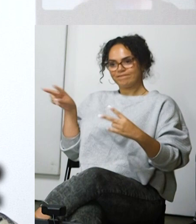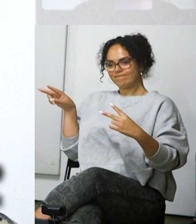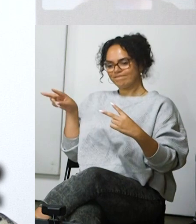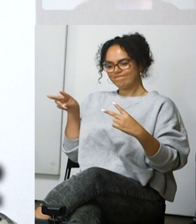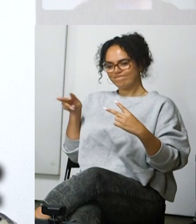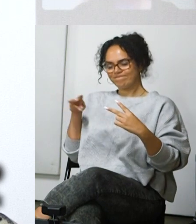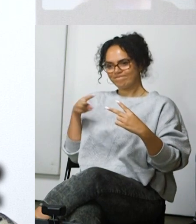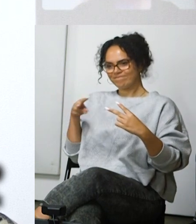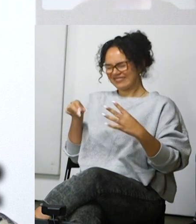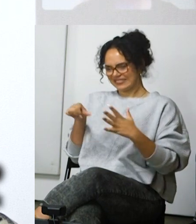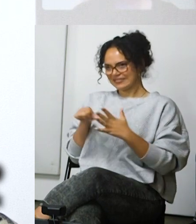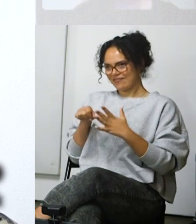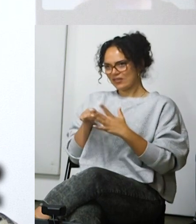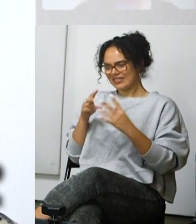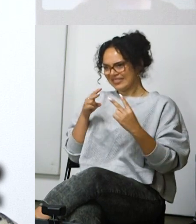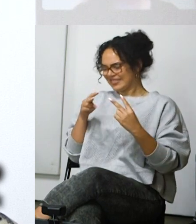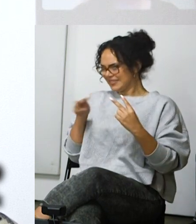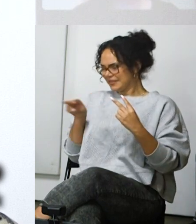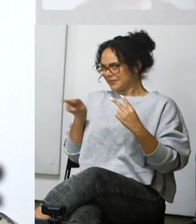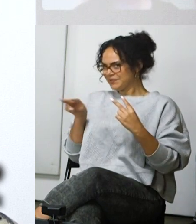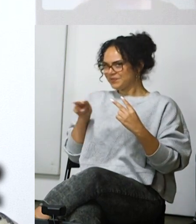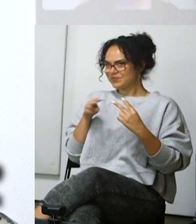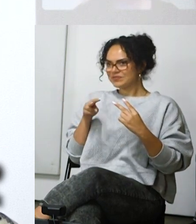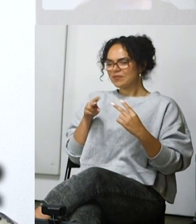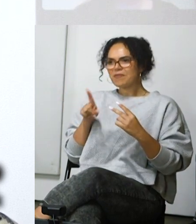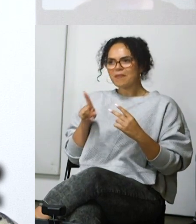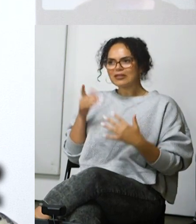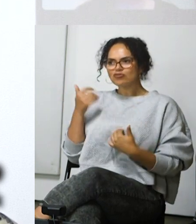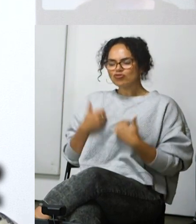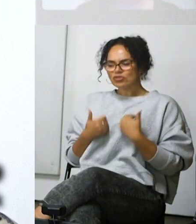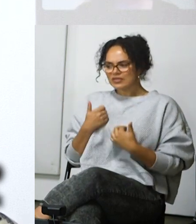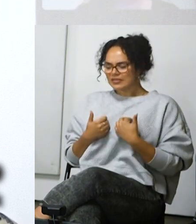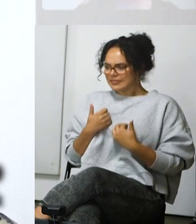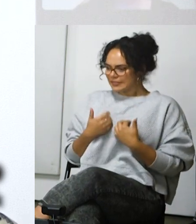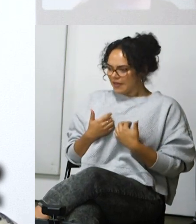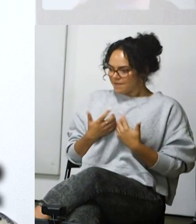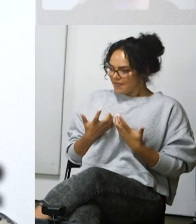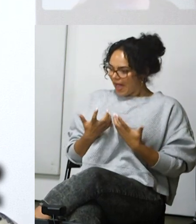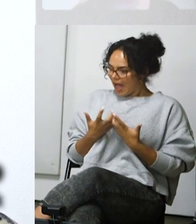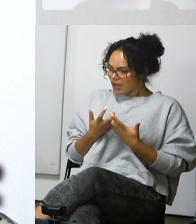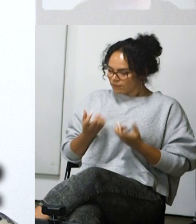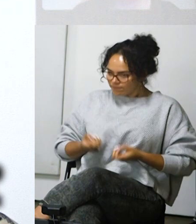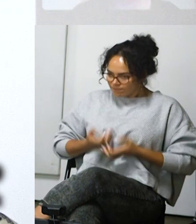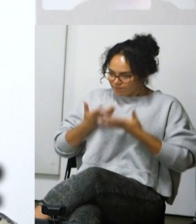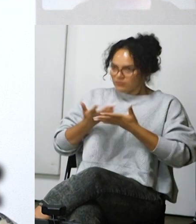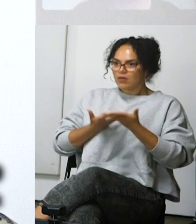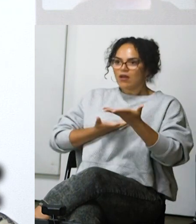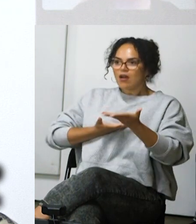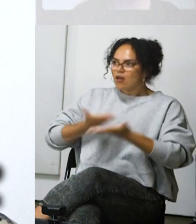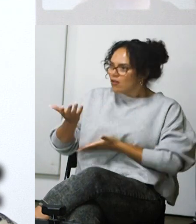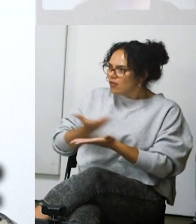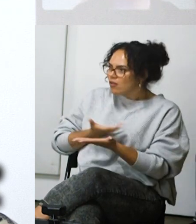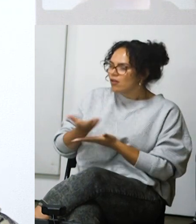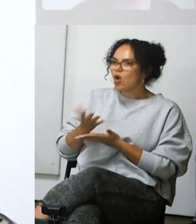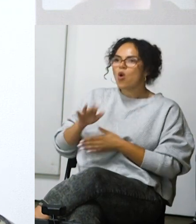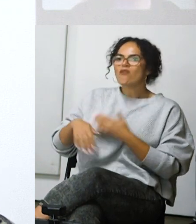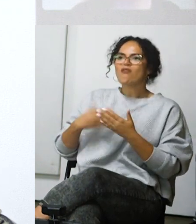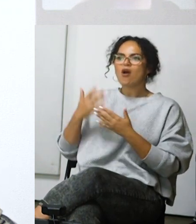am also really interested in finding ways to talk about autism that don't foreground